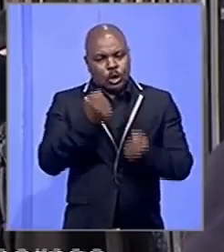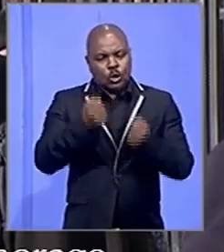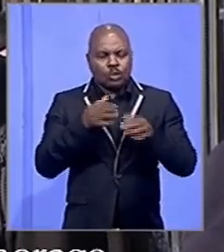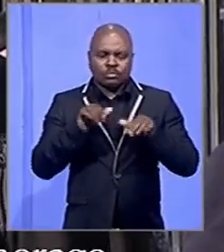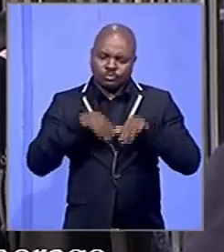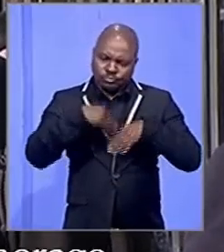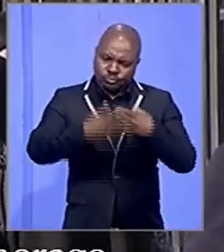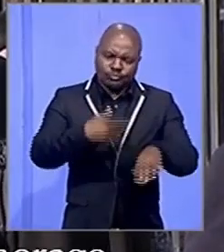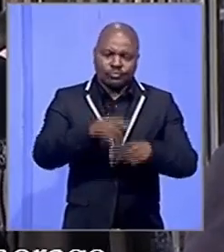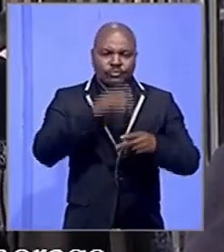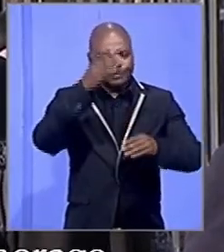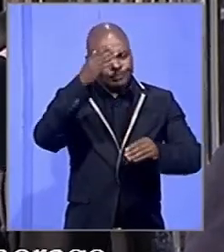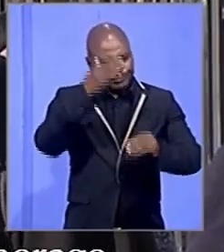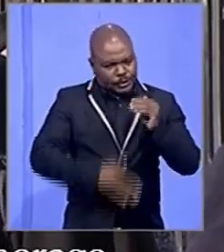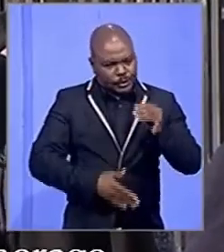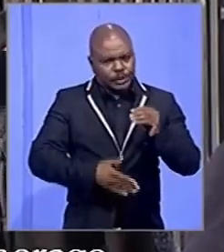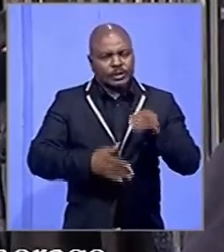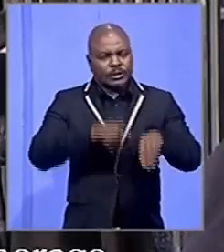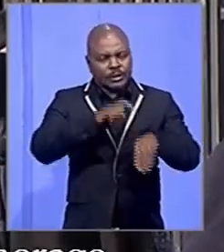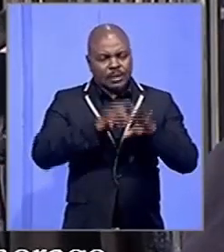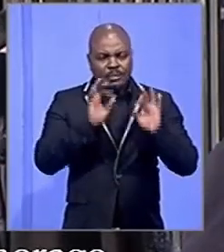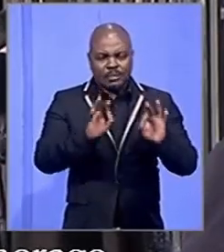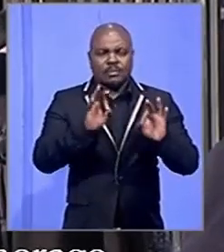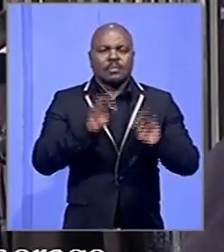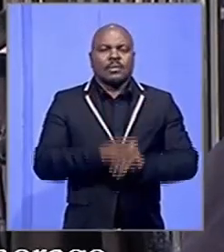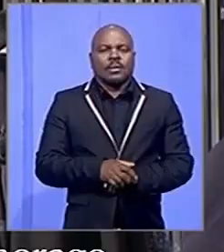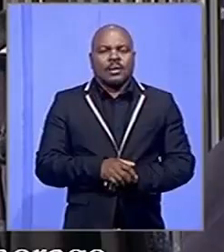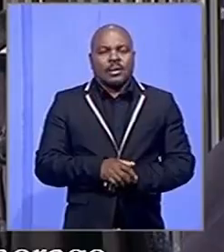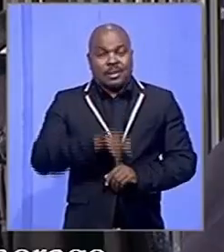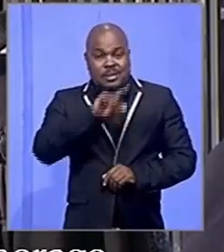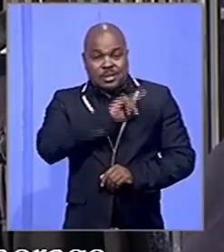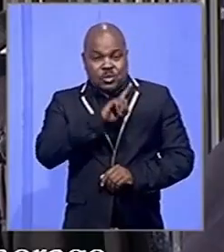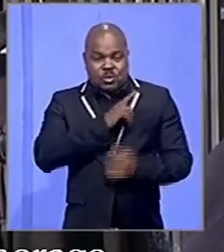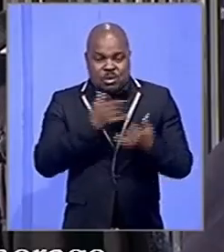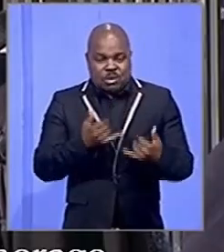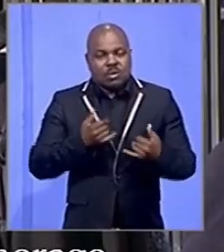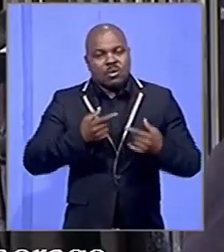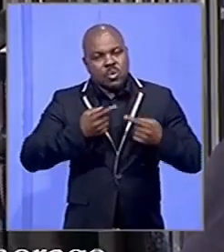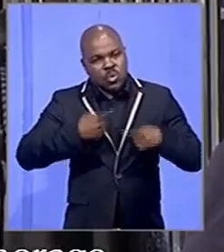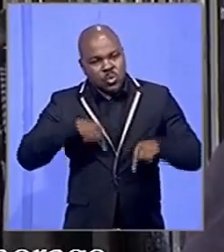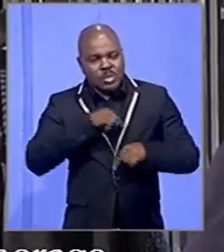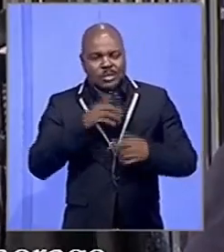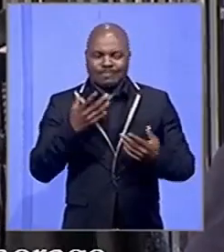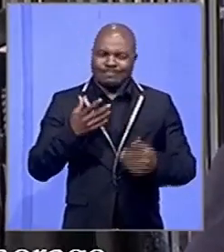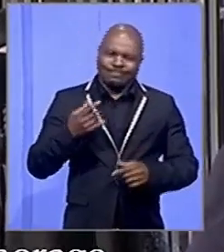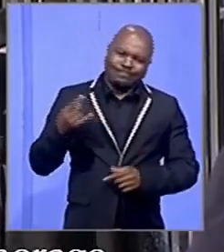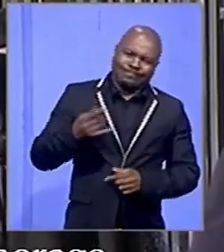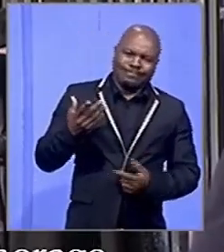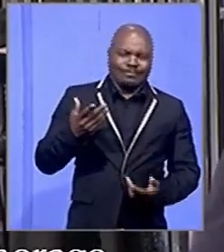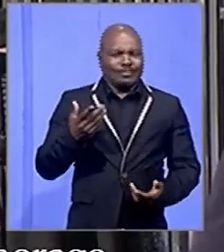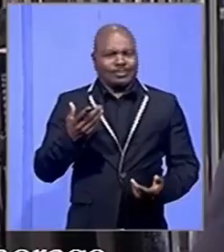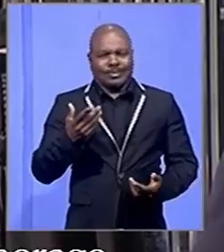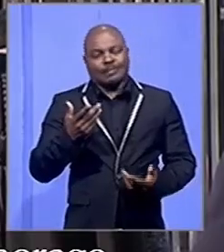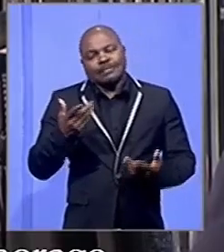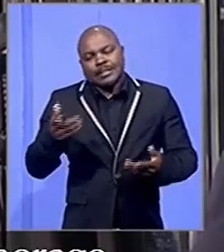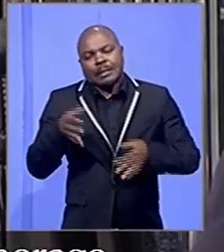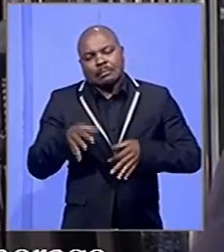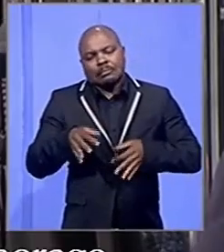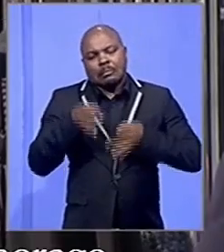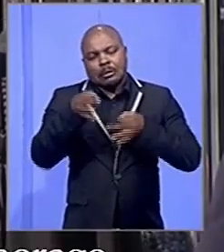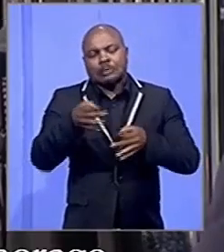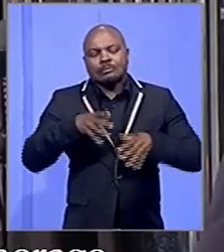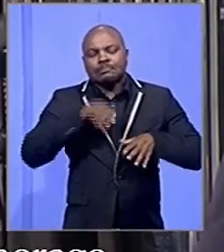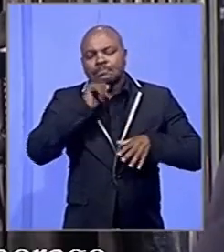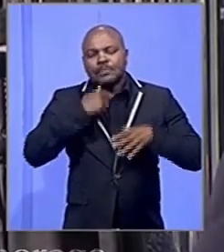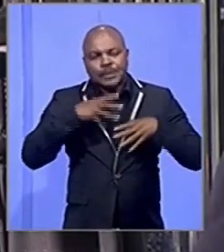proceeded with and completed with timelessly. This is why, even though we were reluctant, we had to concede to a postponement to